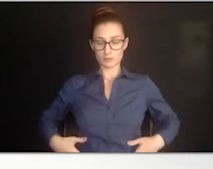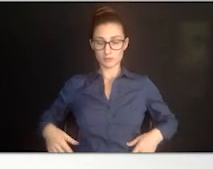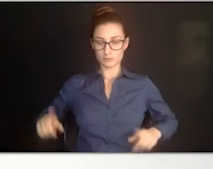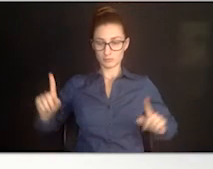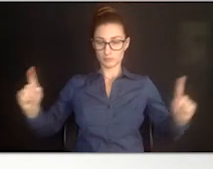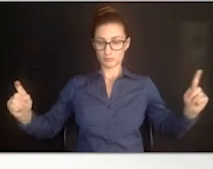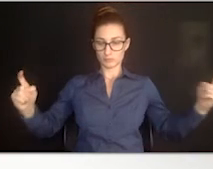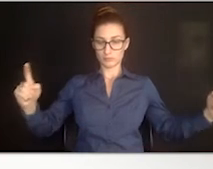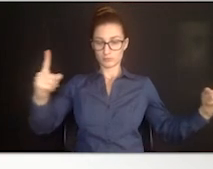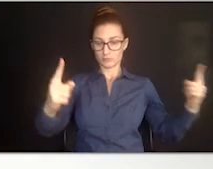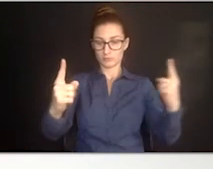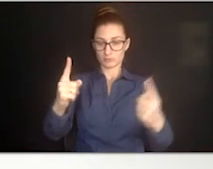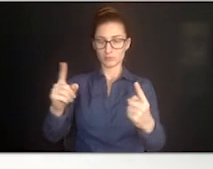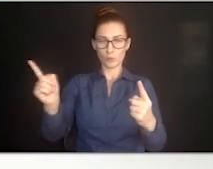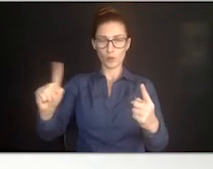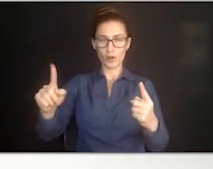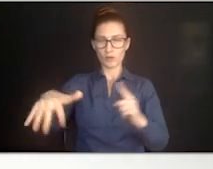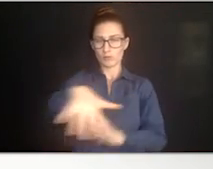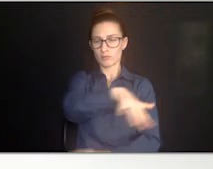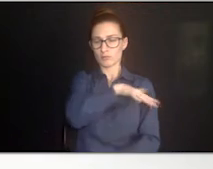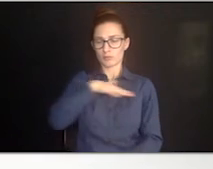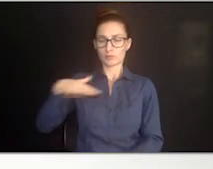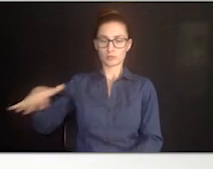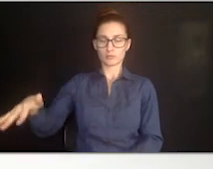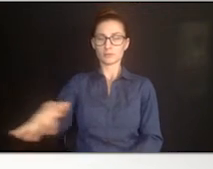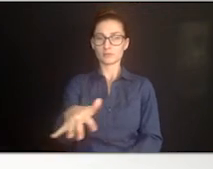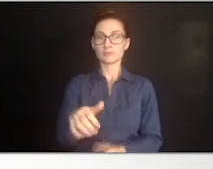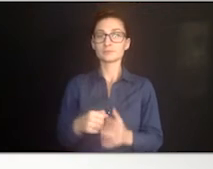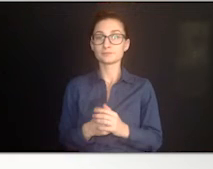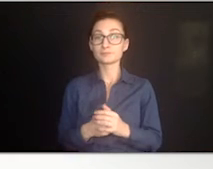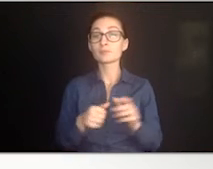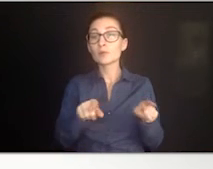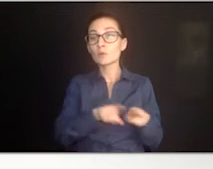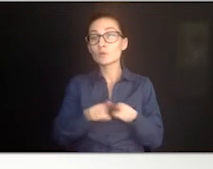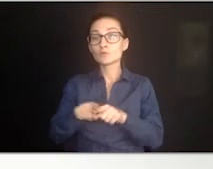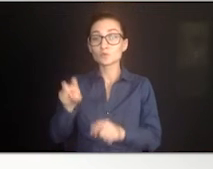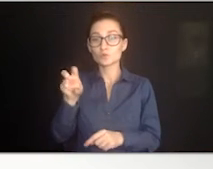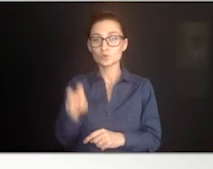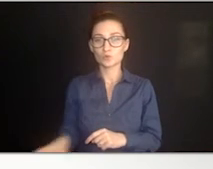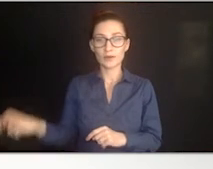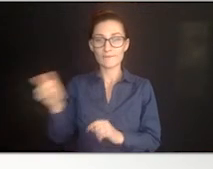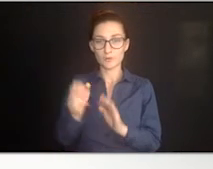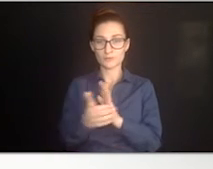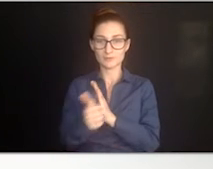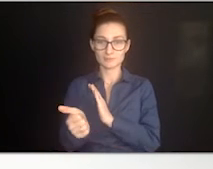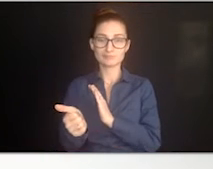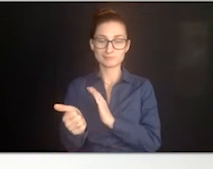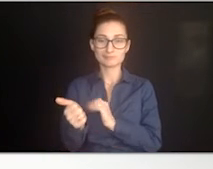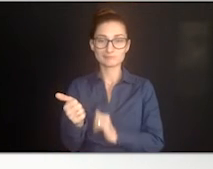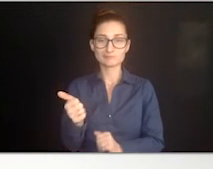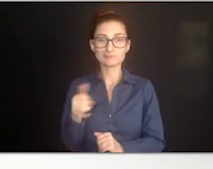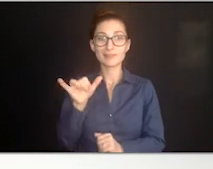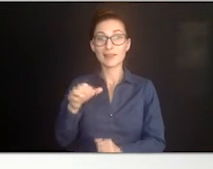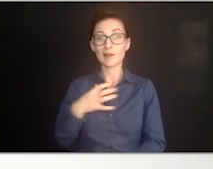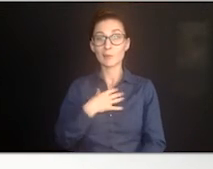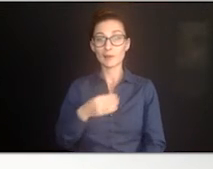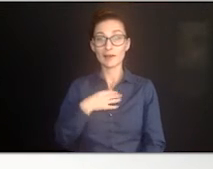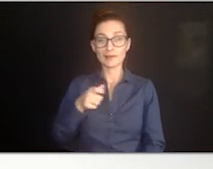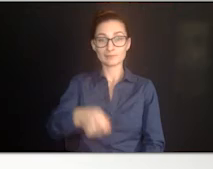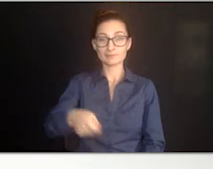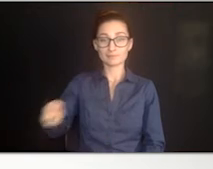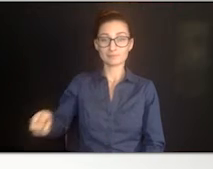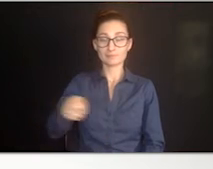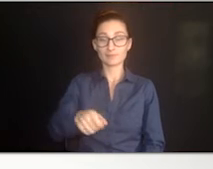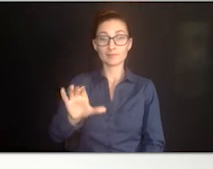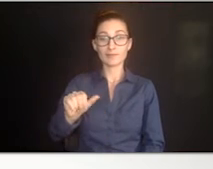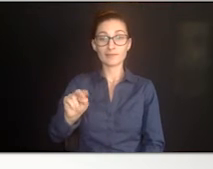body. And also the travel skills needed. This is where the white cane comes into